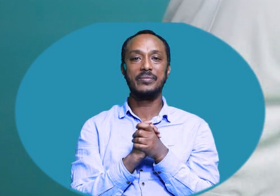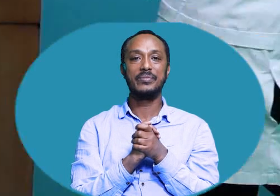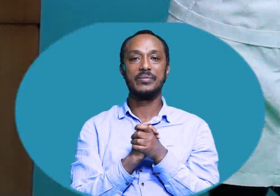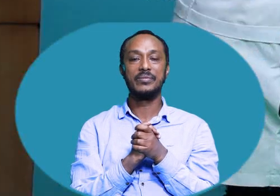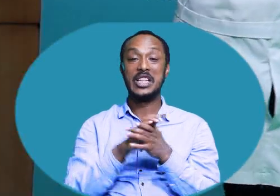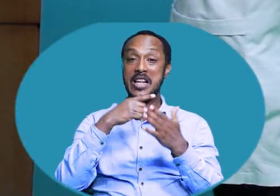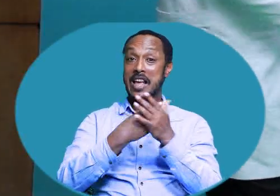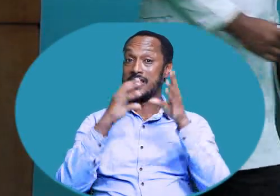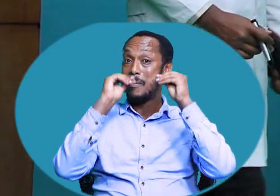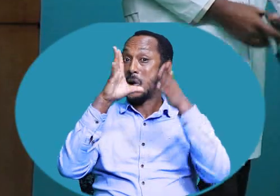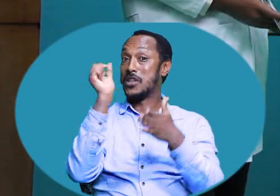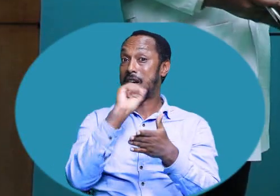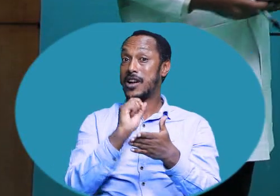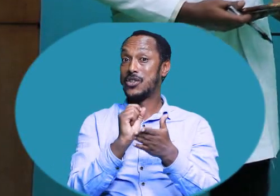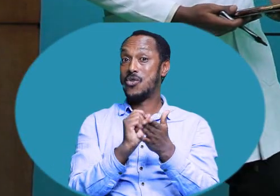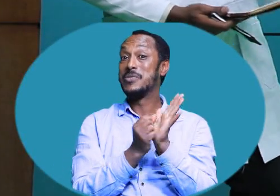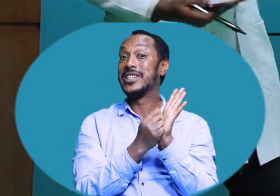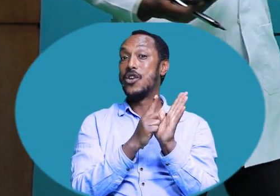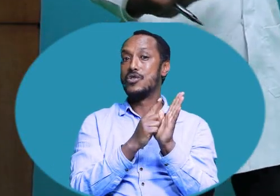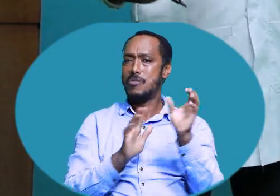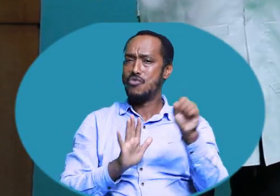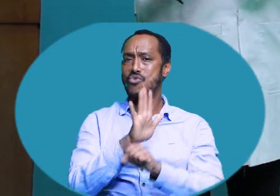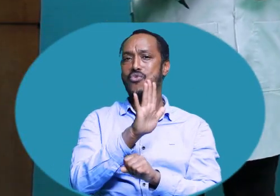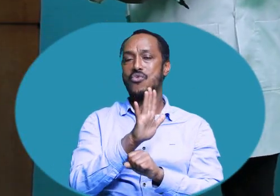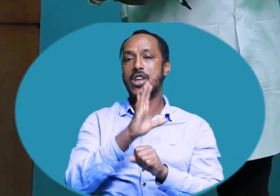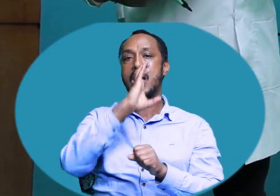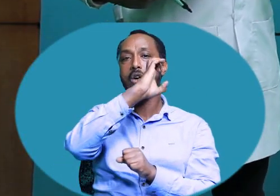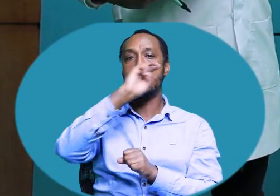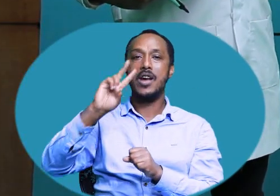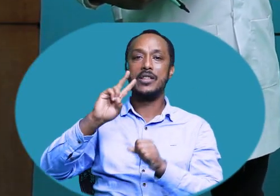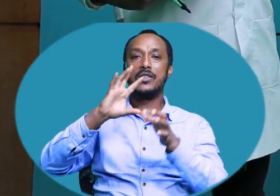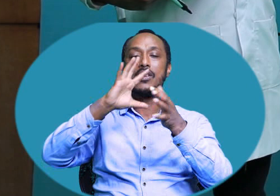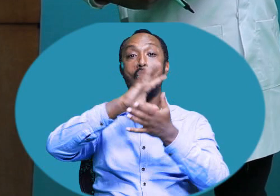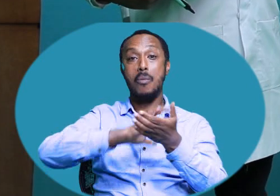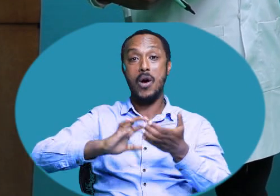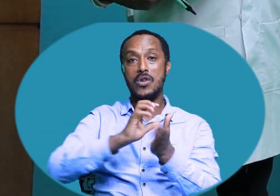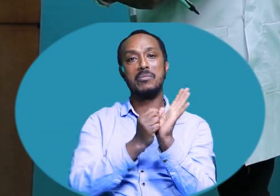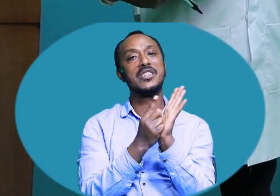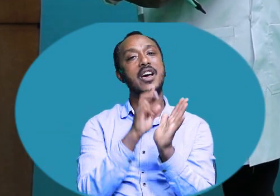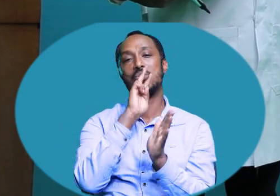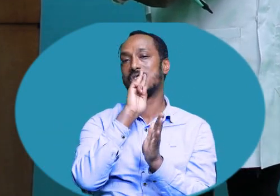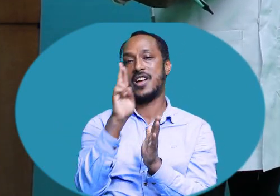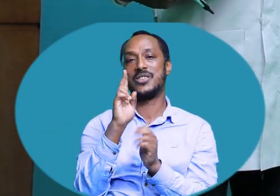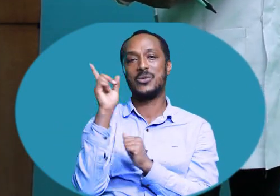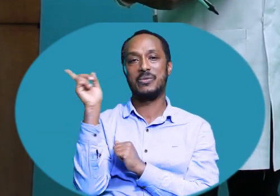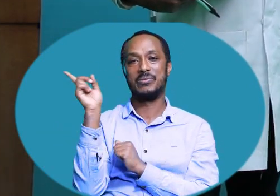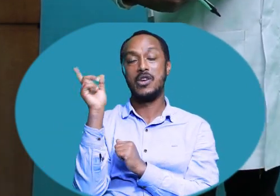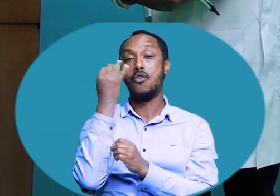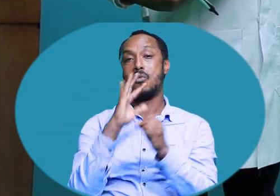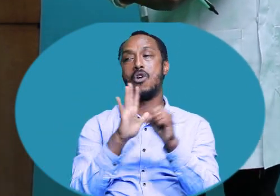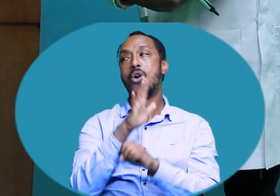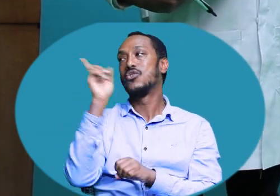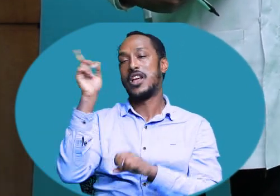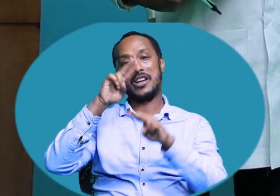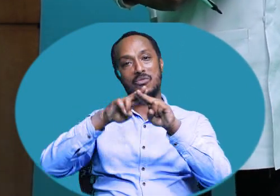and so on. All this is an examples of covalent compounds. H2O, NO2, HNO3,